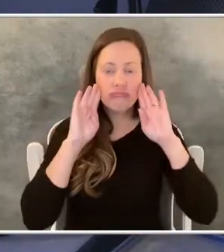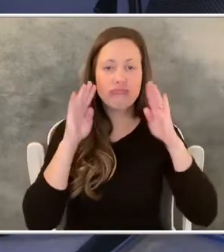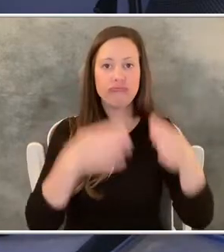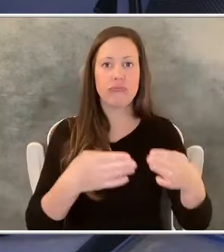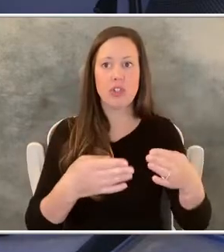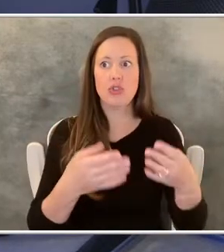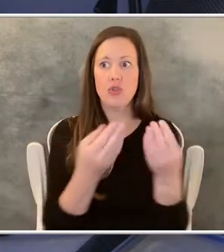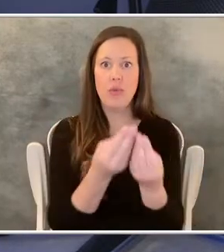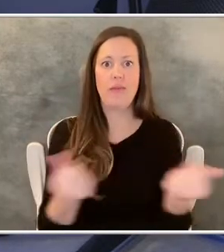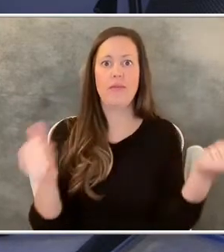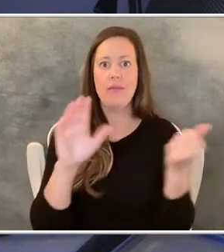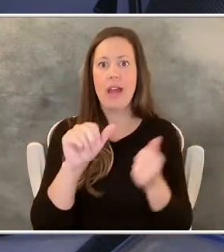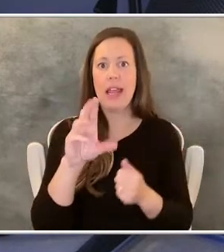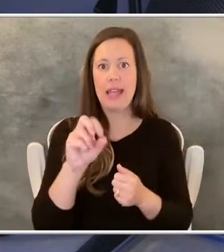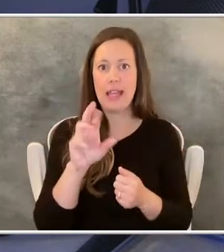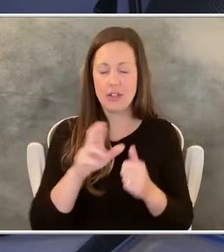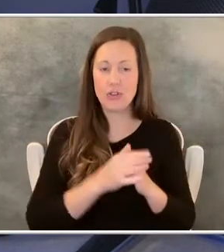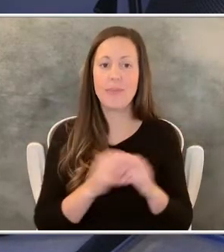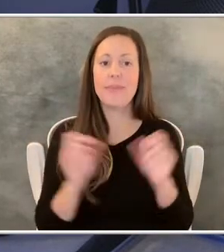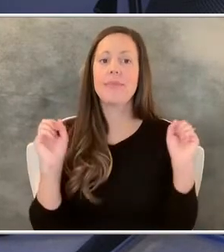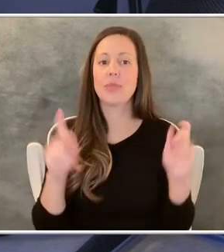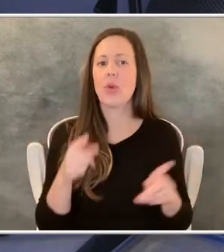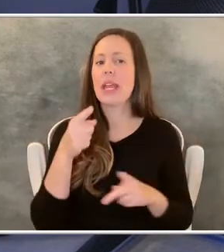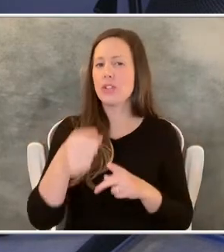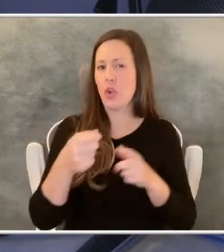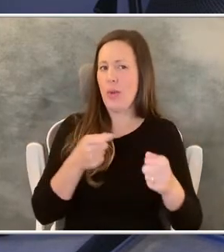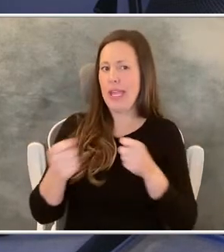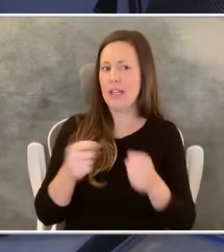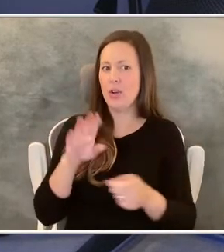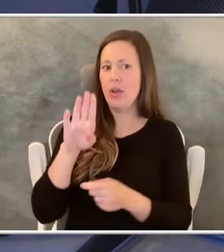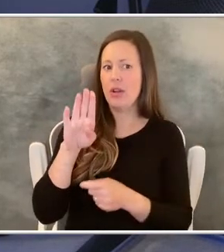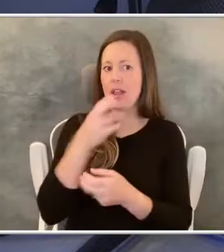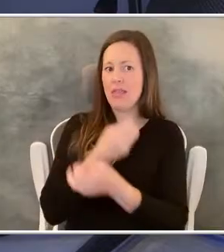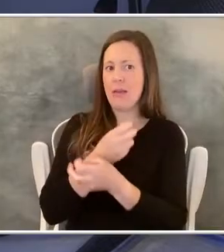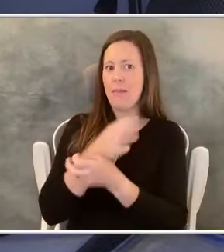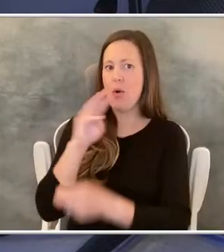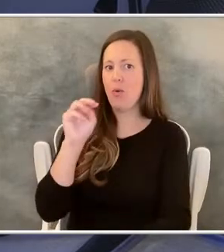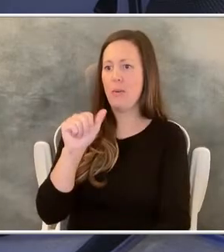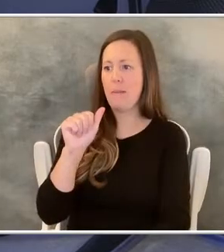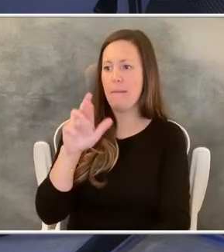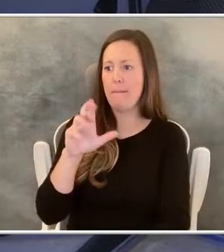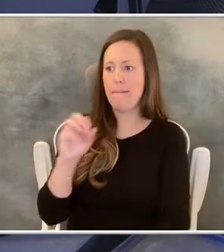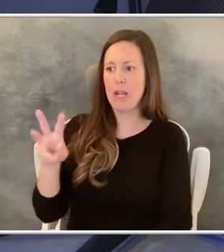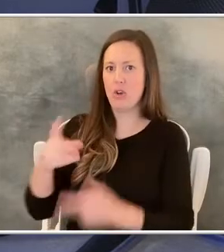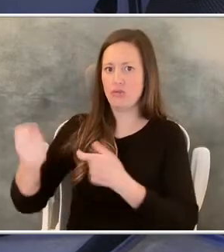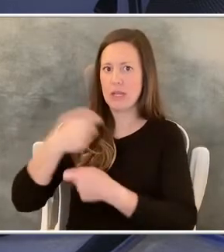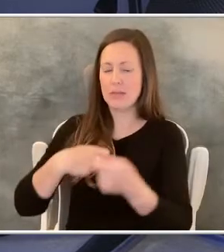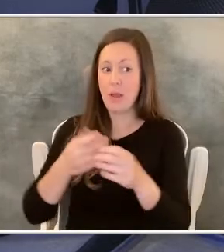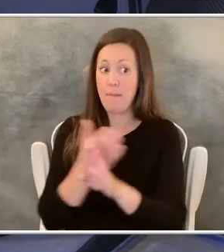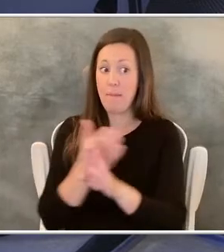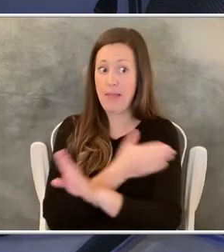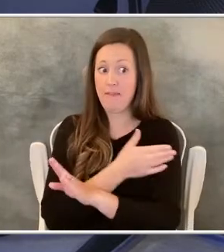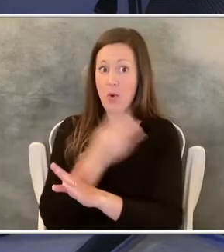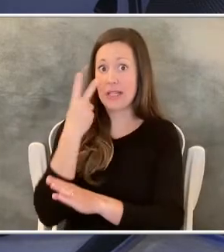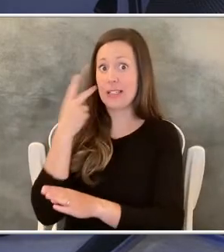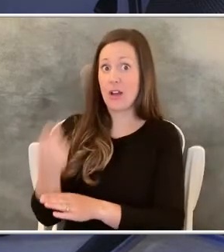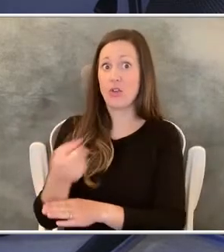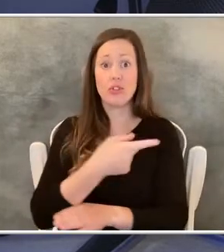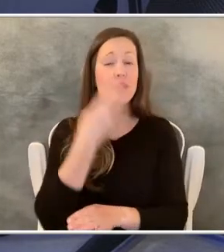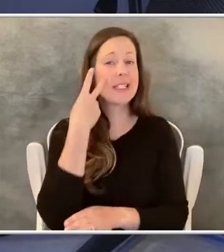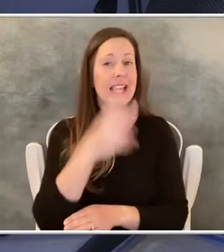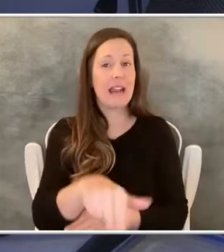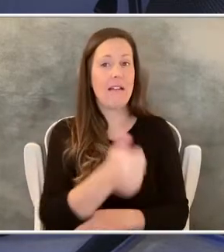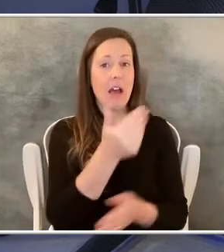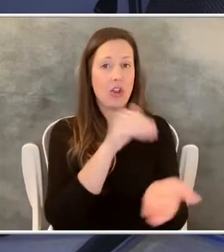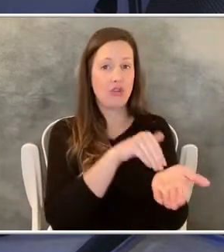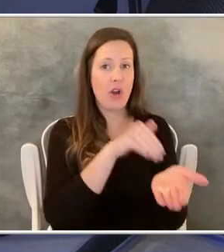her bone marrow transplant before she came to you. She was seeing Dr. Yacoub, who is her oncologist, because